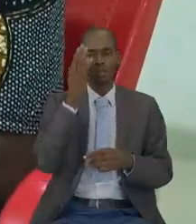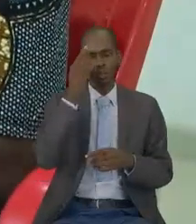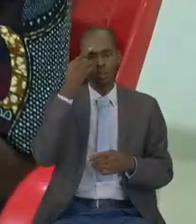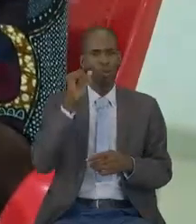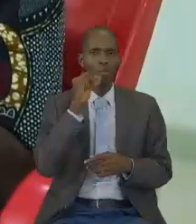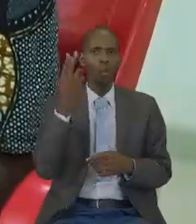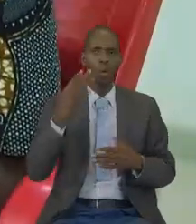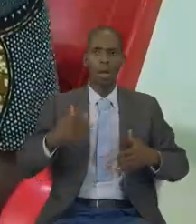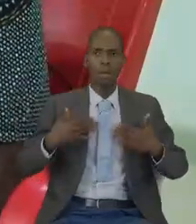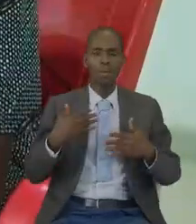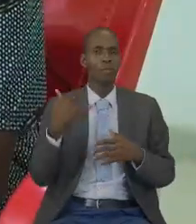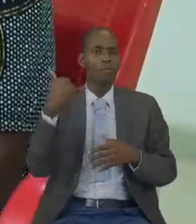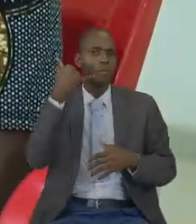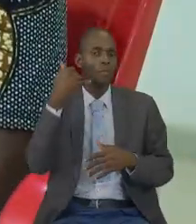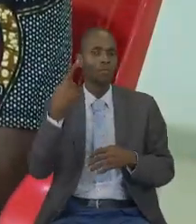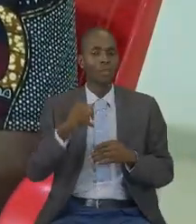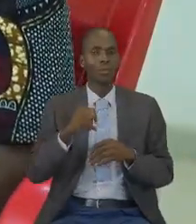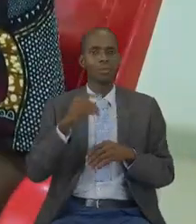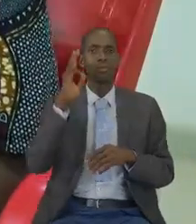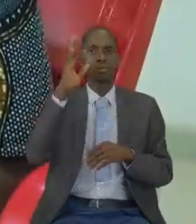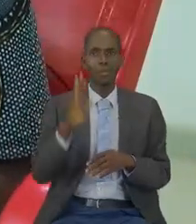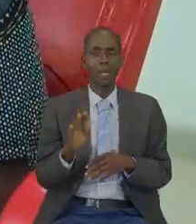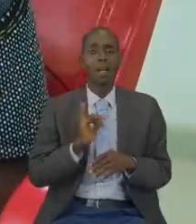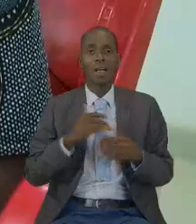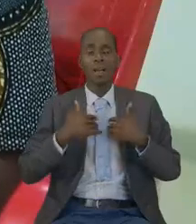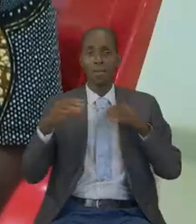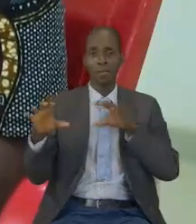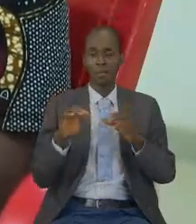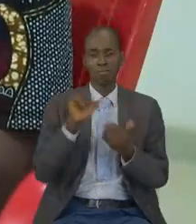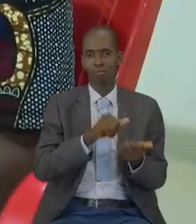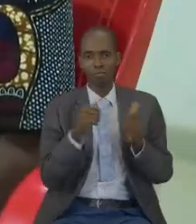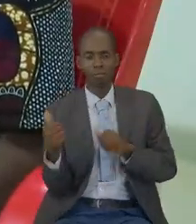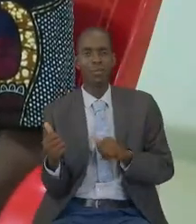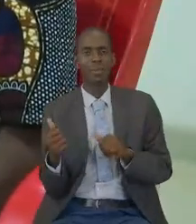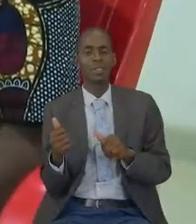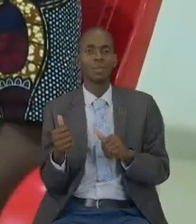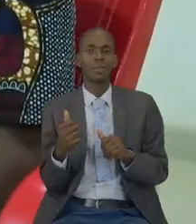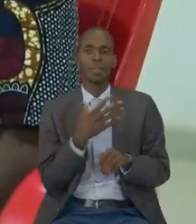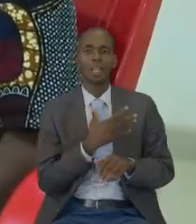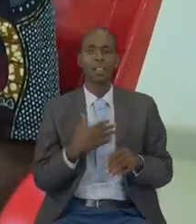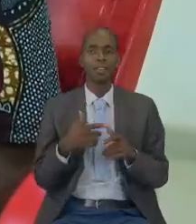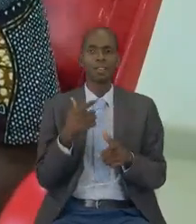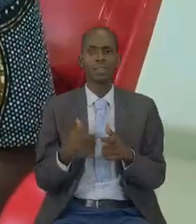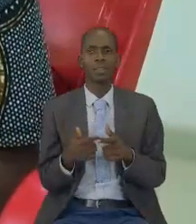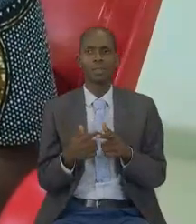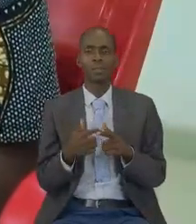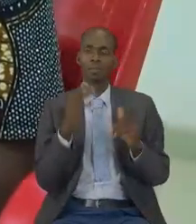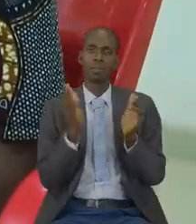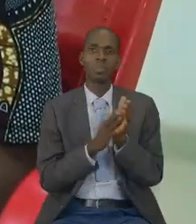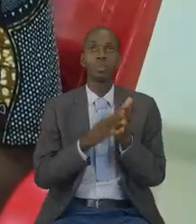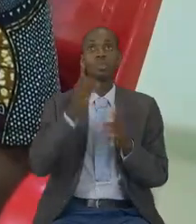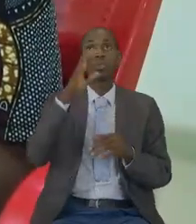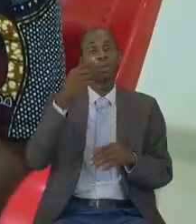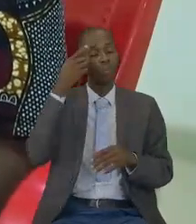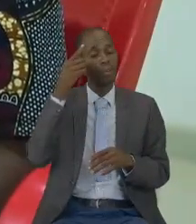I called my pastor. I told him so many people that I've done my baptism and I'm happy over it. Then I praise God for everything because I